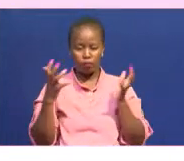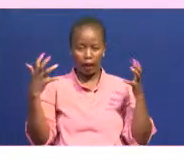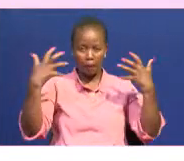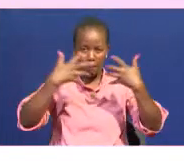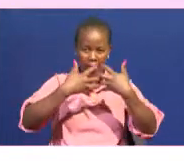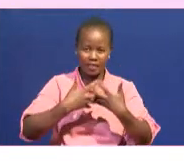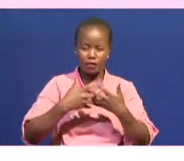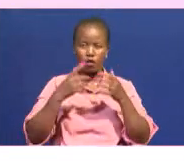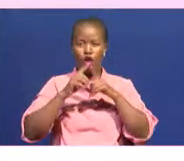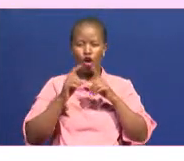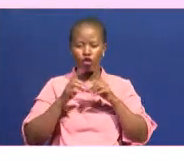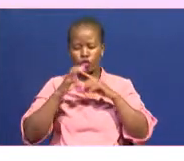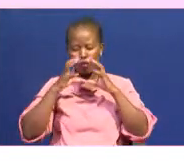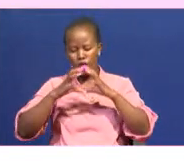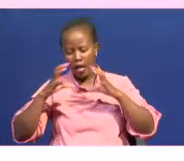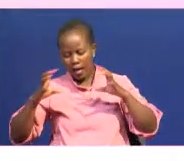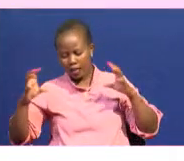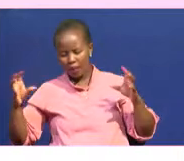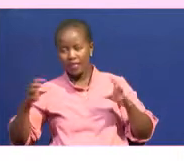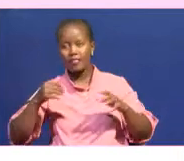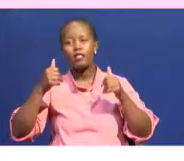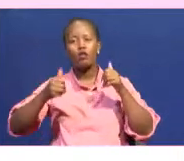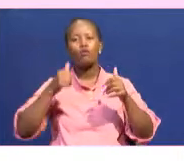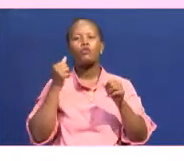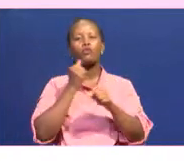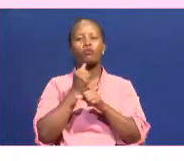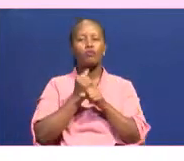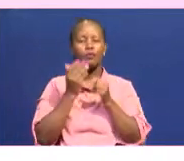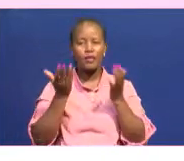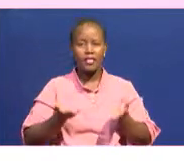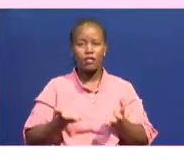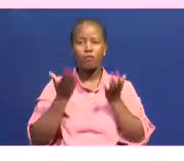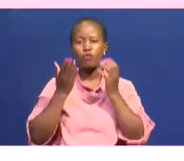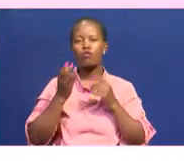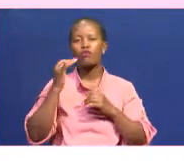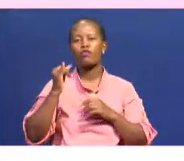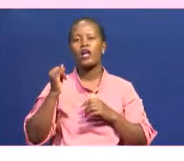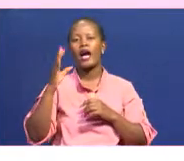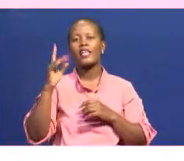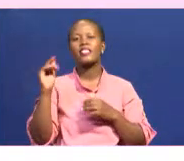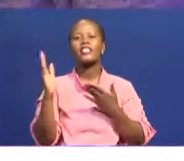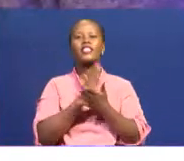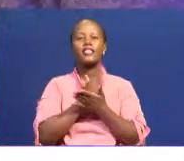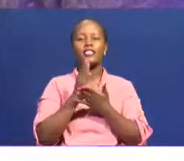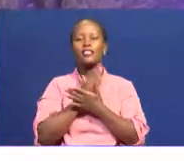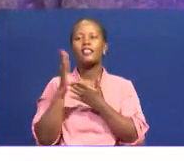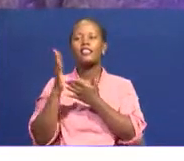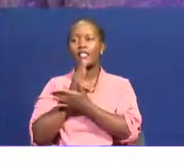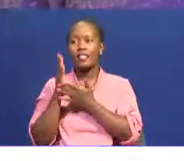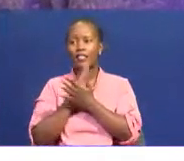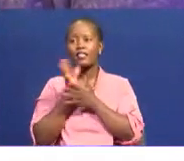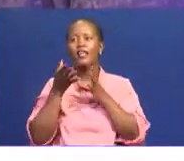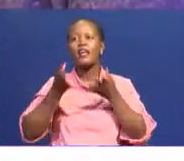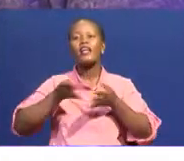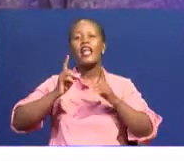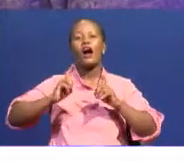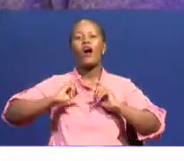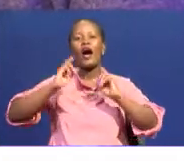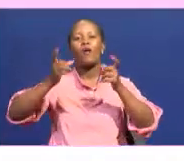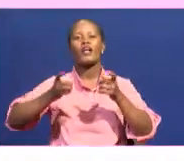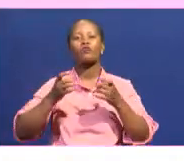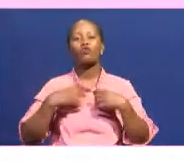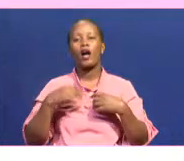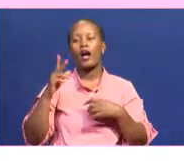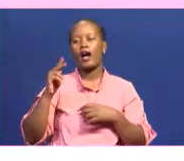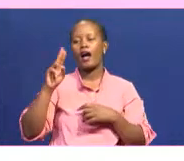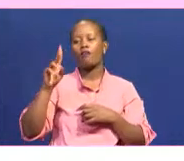and expanding the awards to incorporate the fullness of the ICT sector. The award shall now be called the KUSA ICT